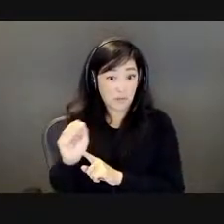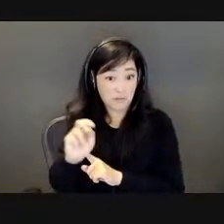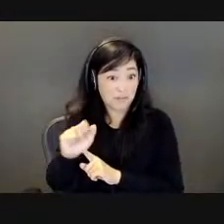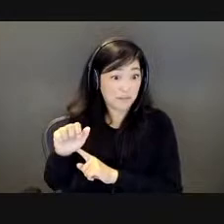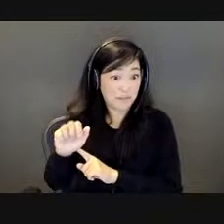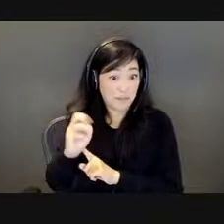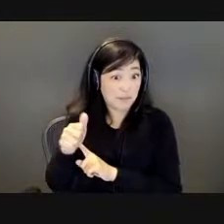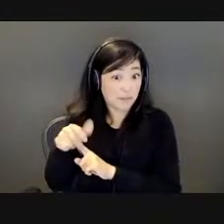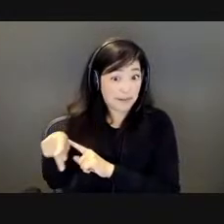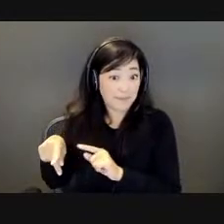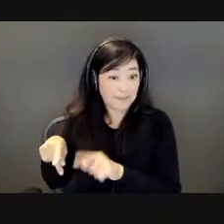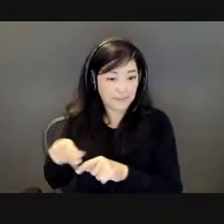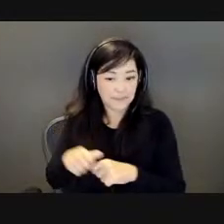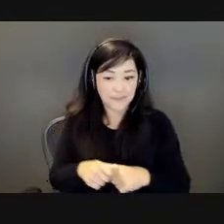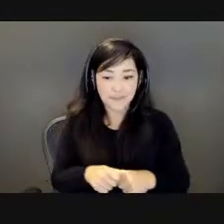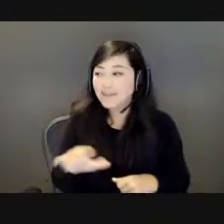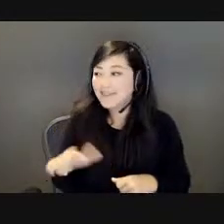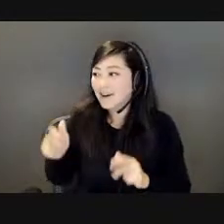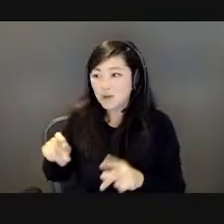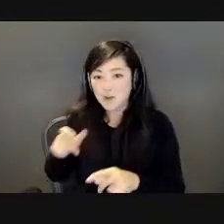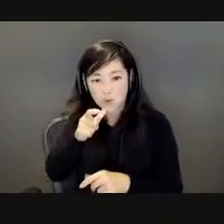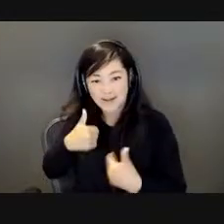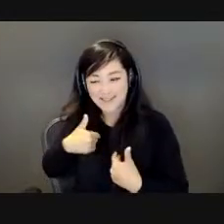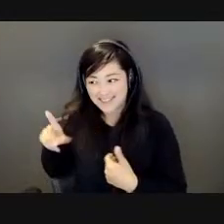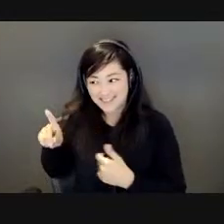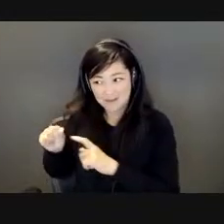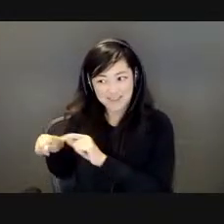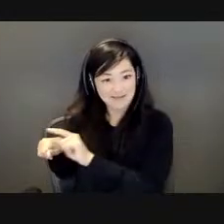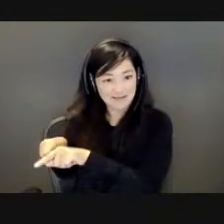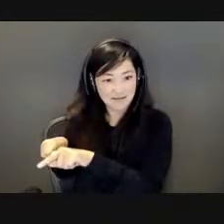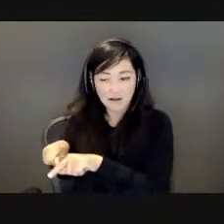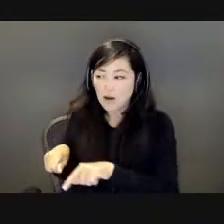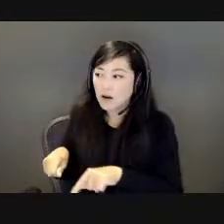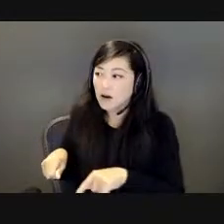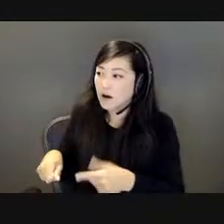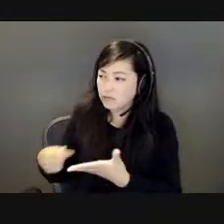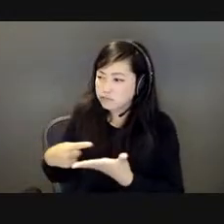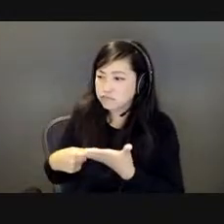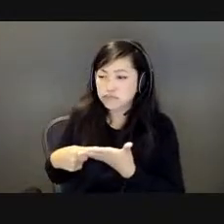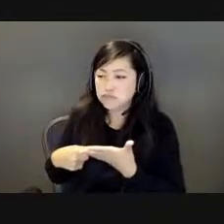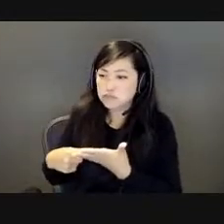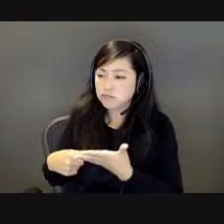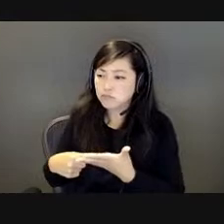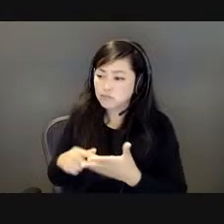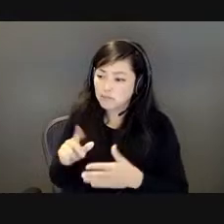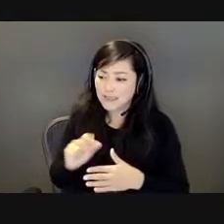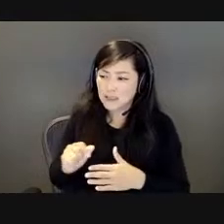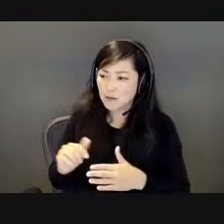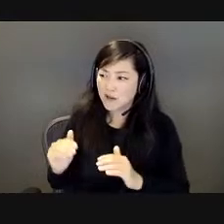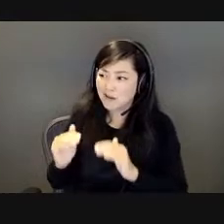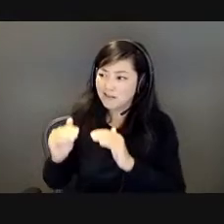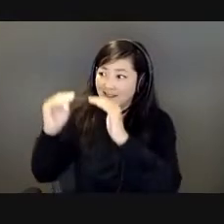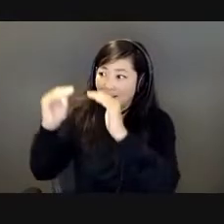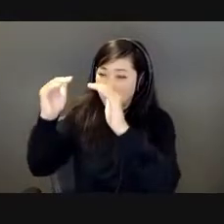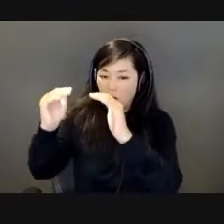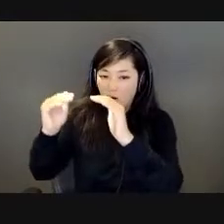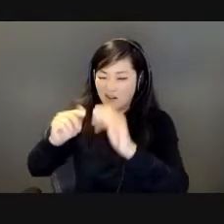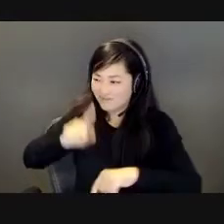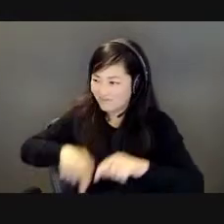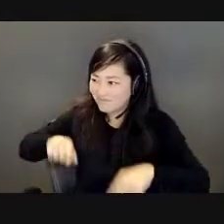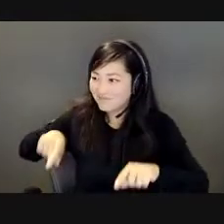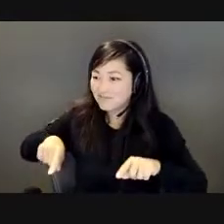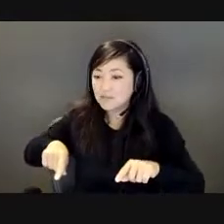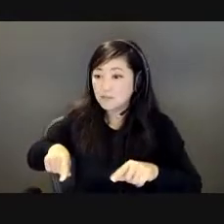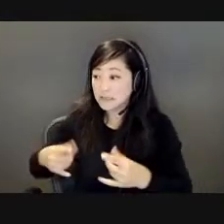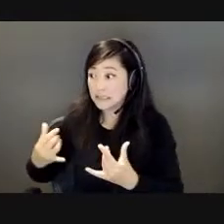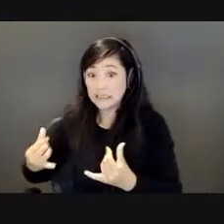even with the other person that had a disability, I said, well, let's talk about different levels of disability. I'm like, it might be accessible for you today, but it's not